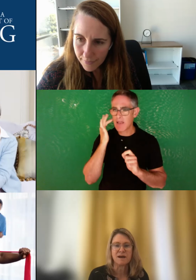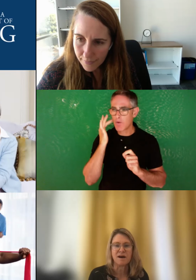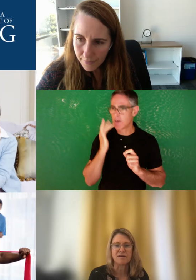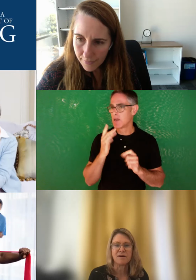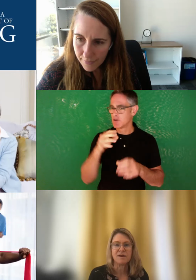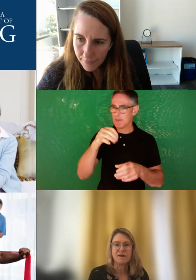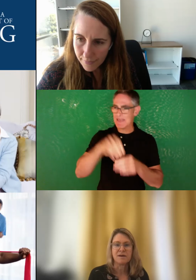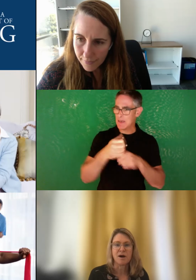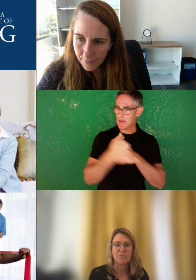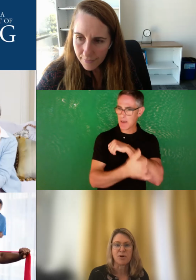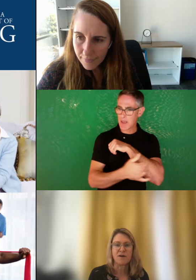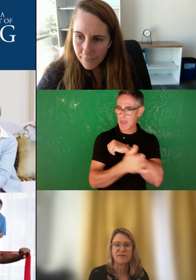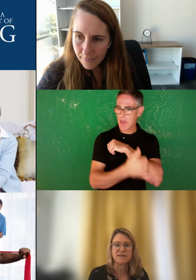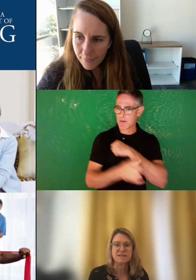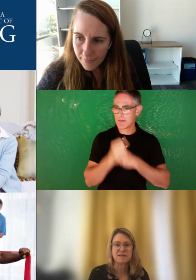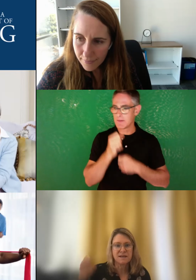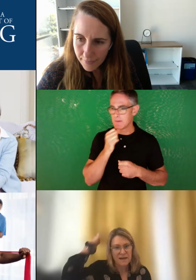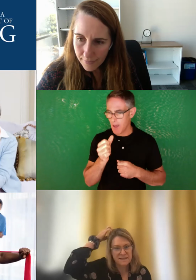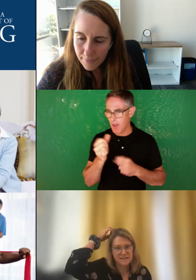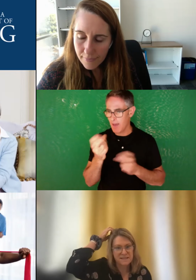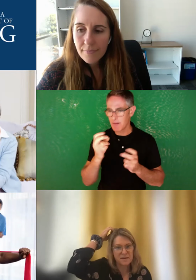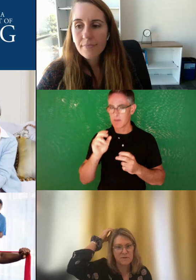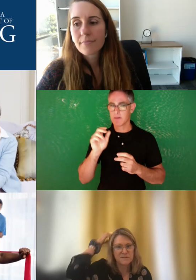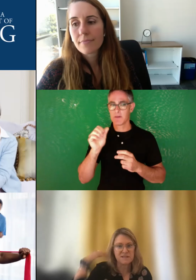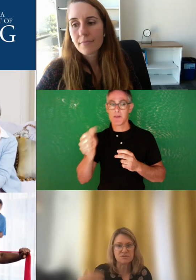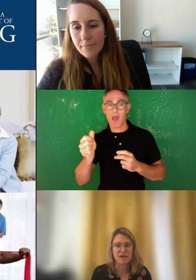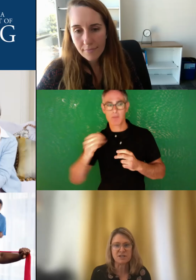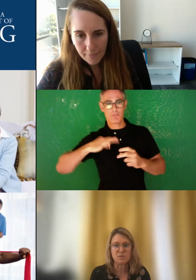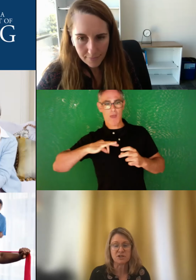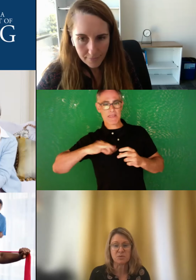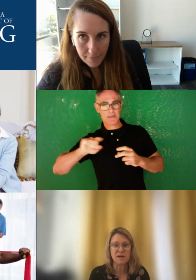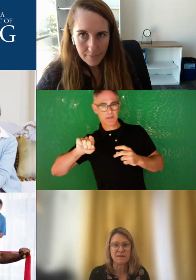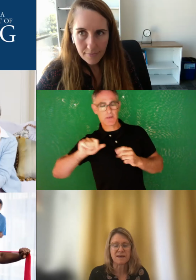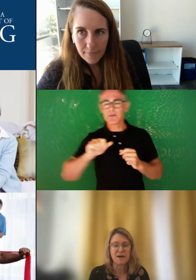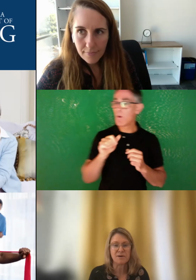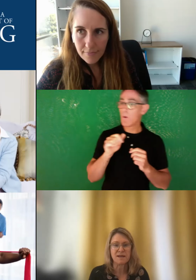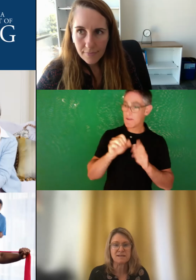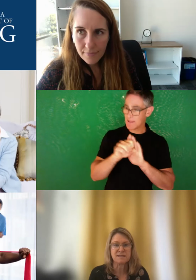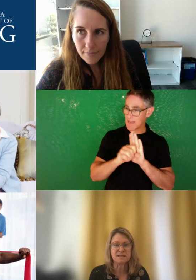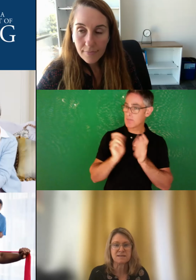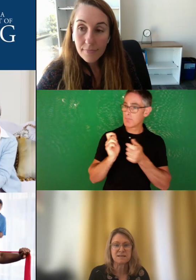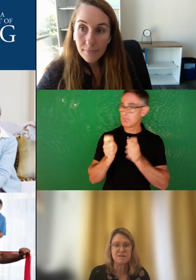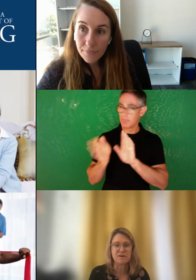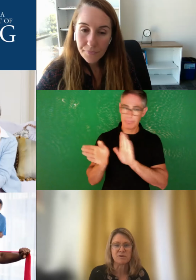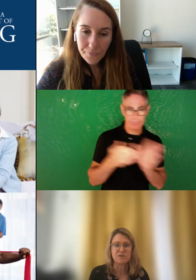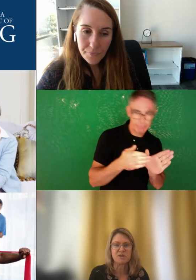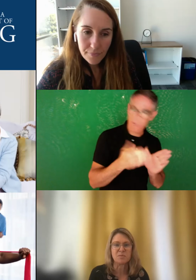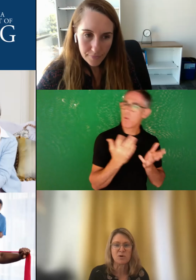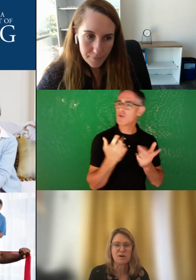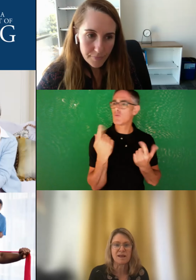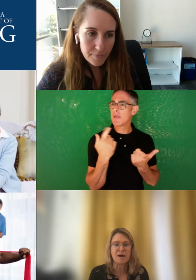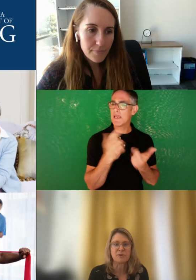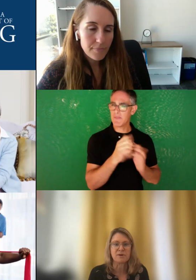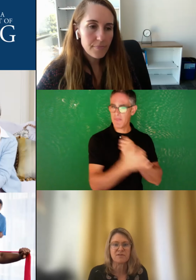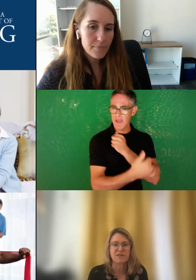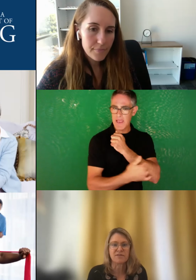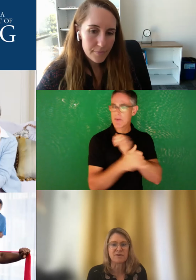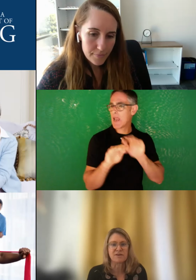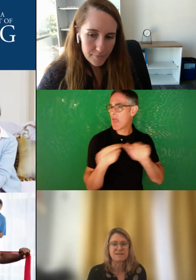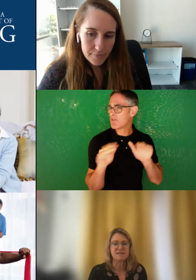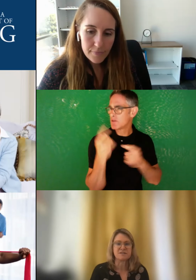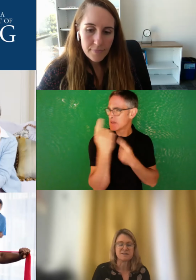county and not nonprofits. As the state moves in this direction, what should we at the county entities consider in order to be more collaborative